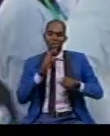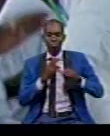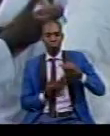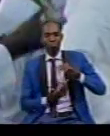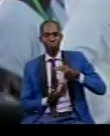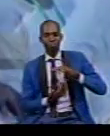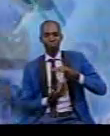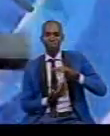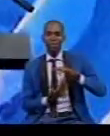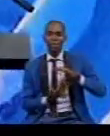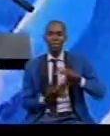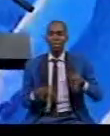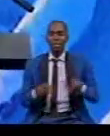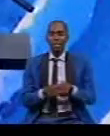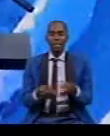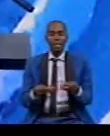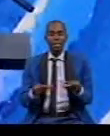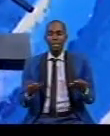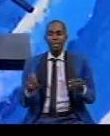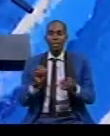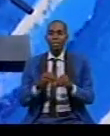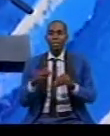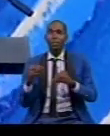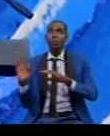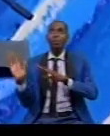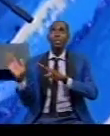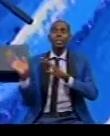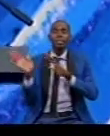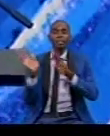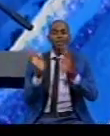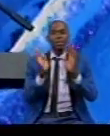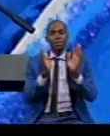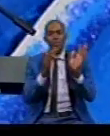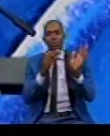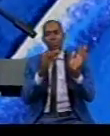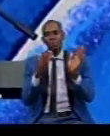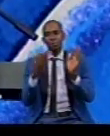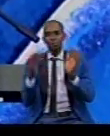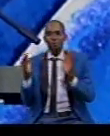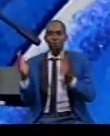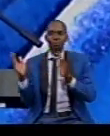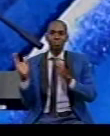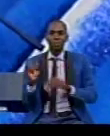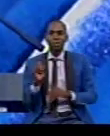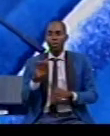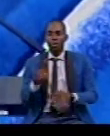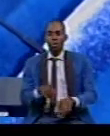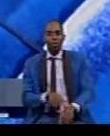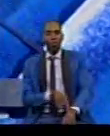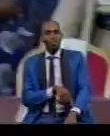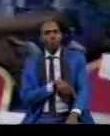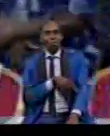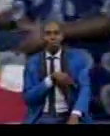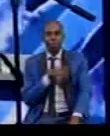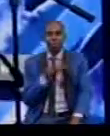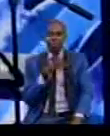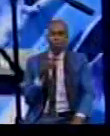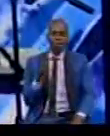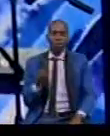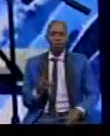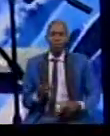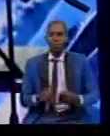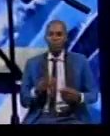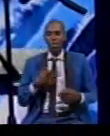challenge. And you know that Christ is a compassionate Christ, and he